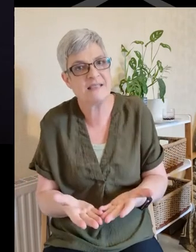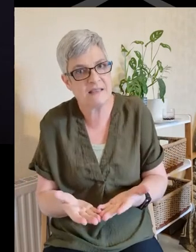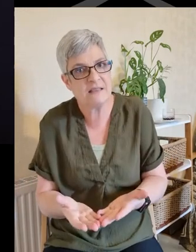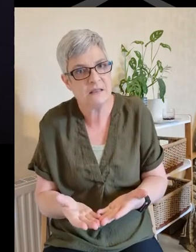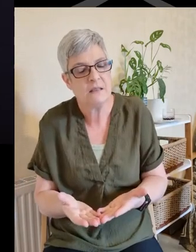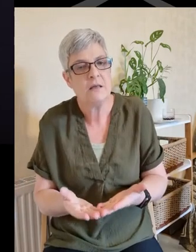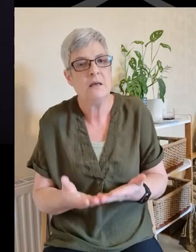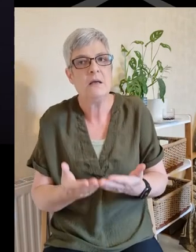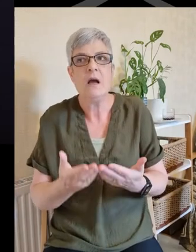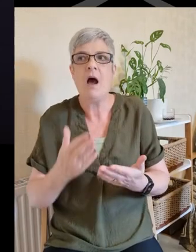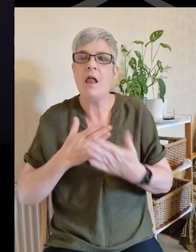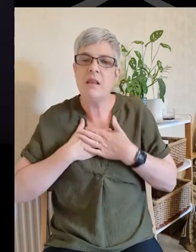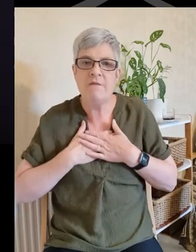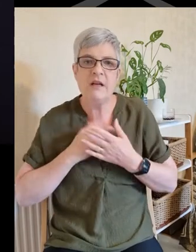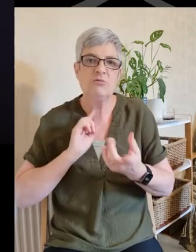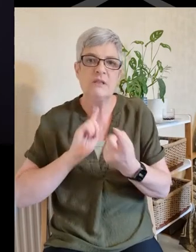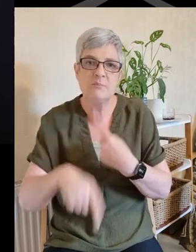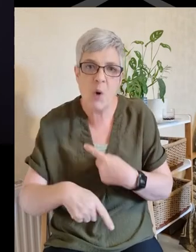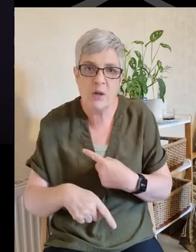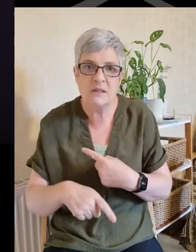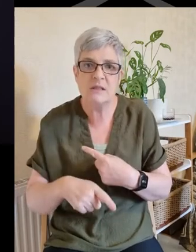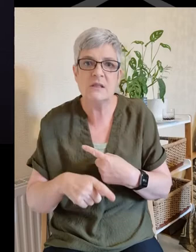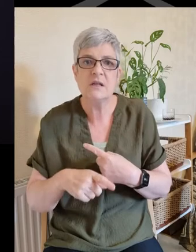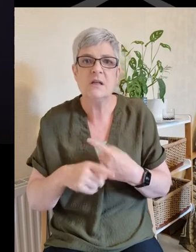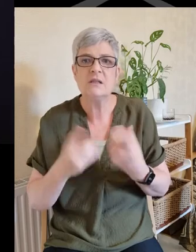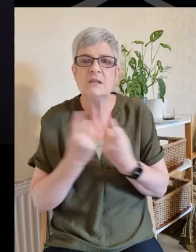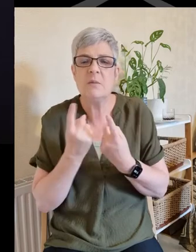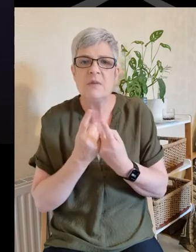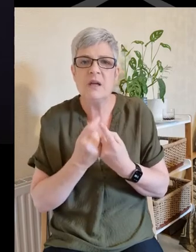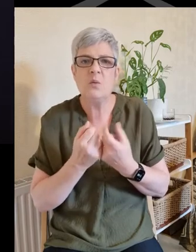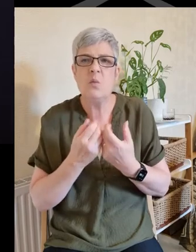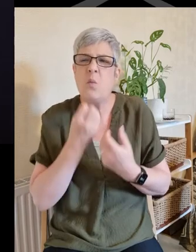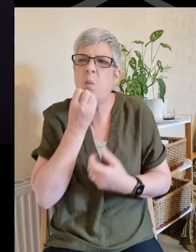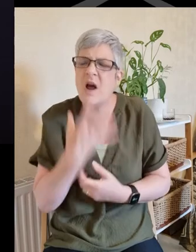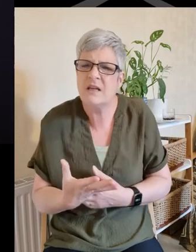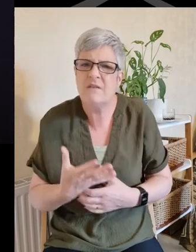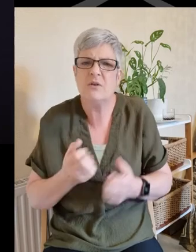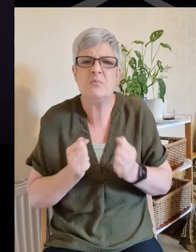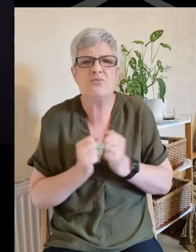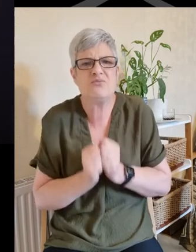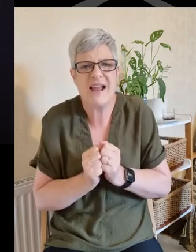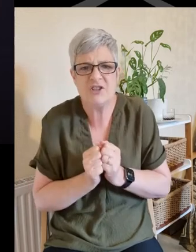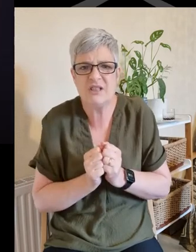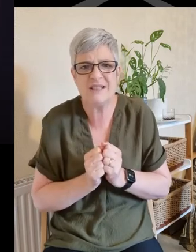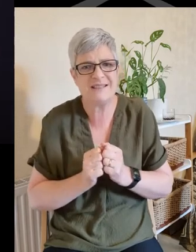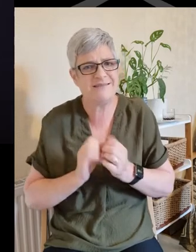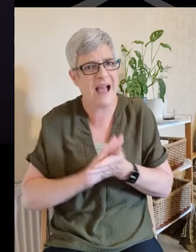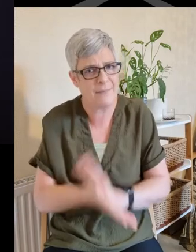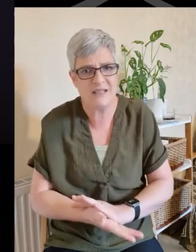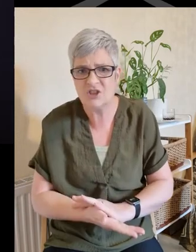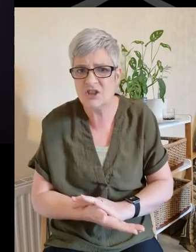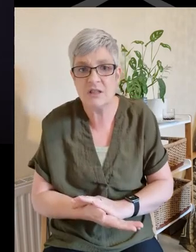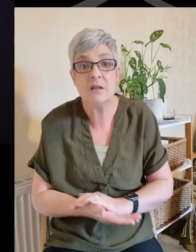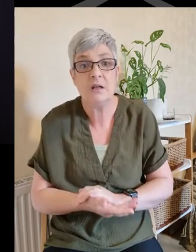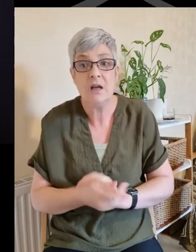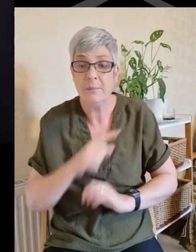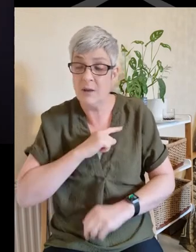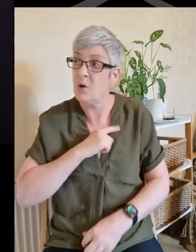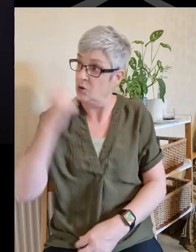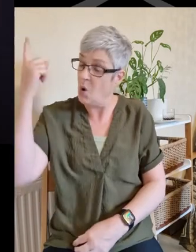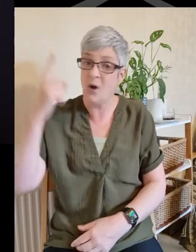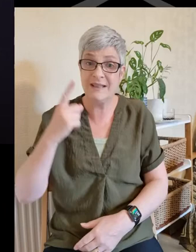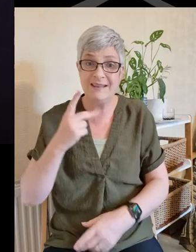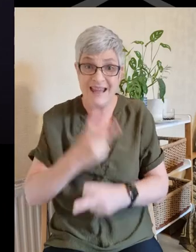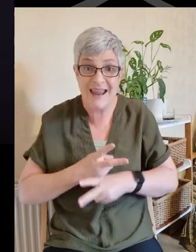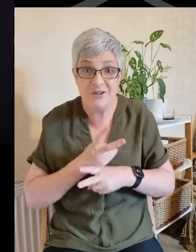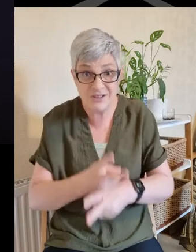when something wonderful and precious is made light of. You see, God cares. And he cares about